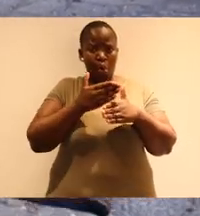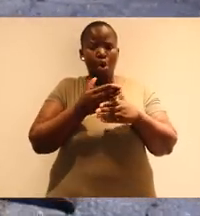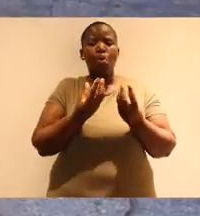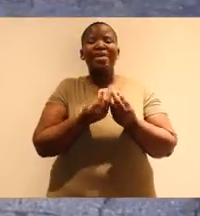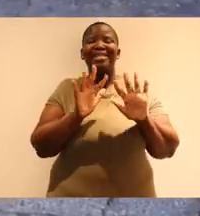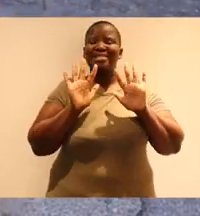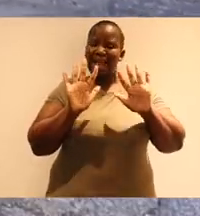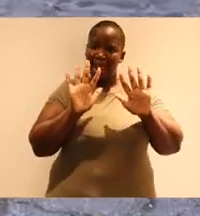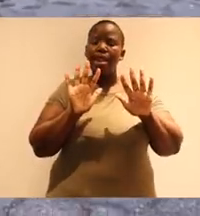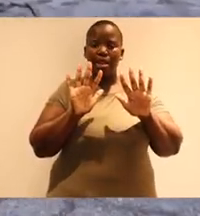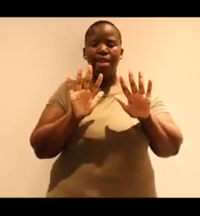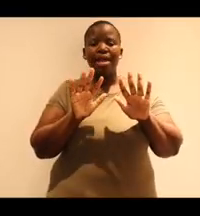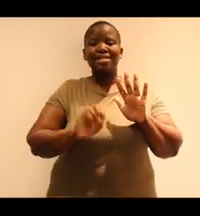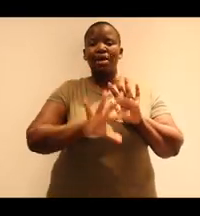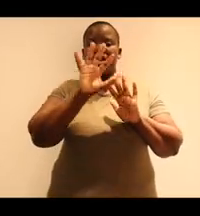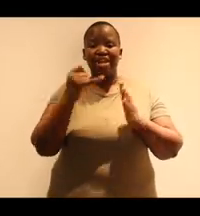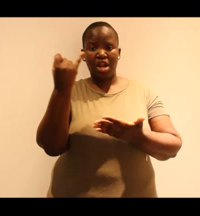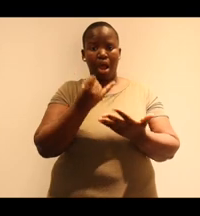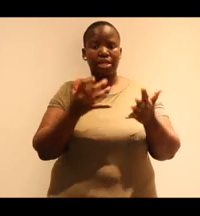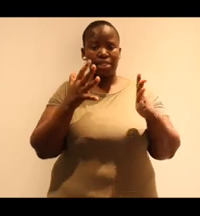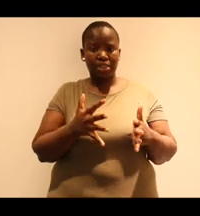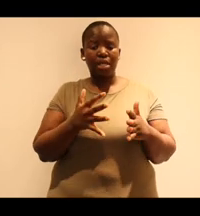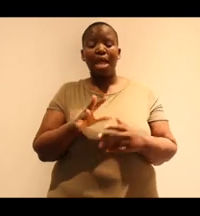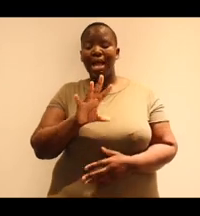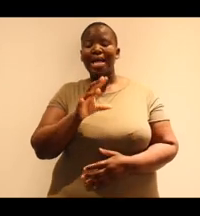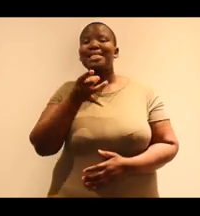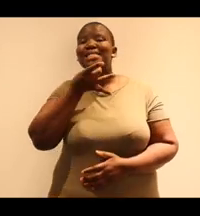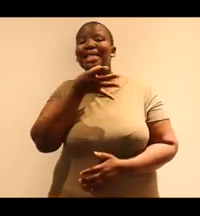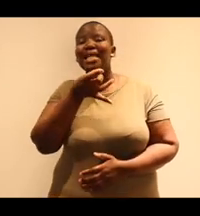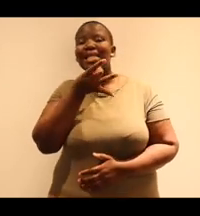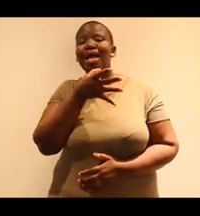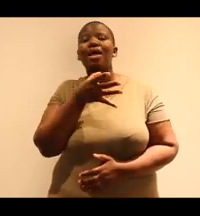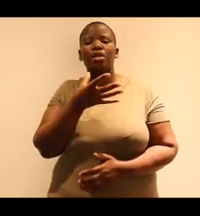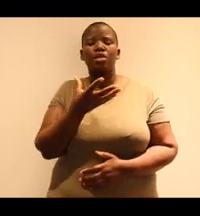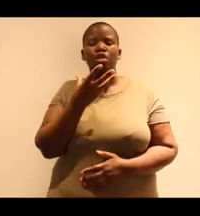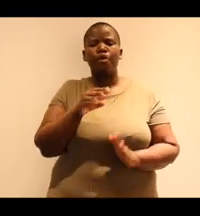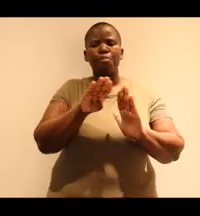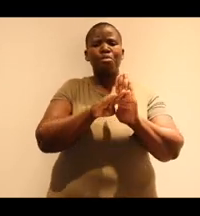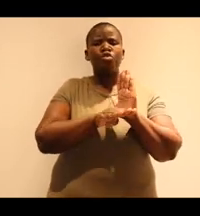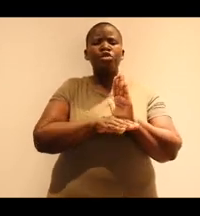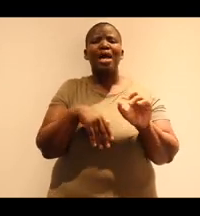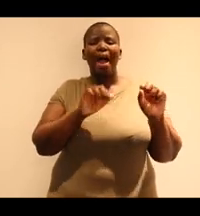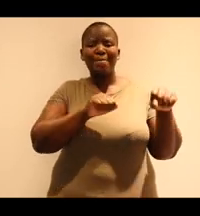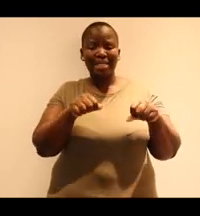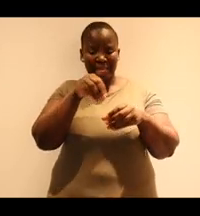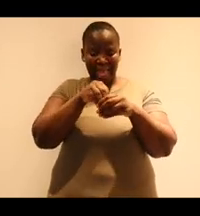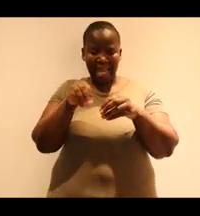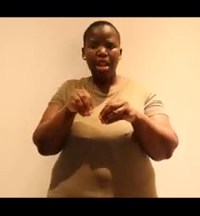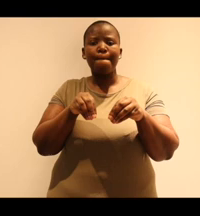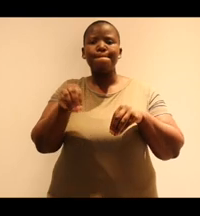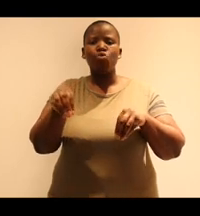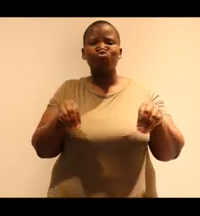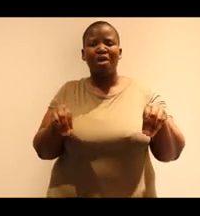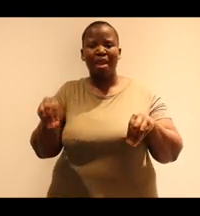artists. On Saturdays, we are focusing a program that we call Ability in Motion, where we are